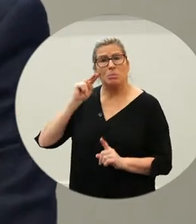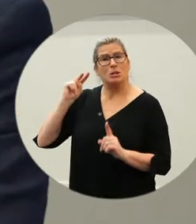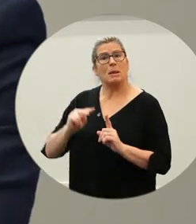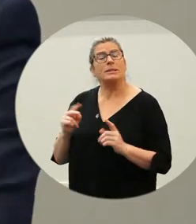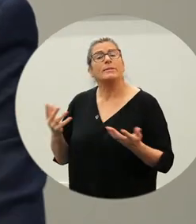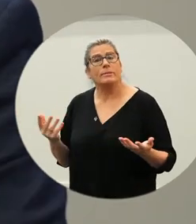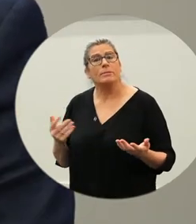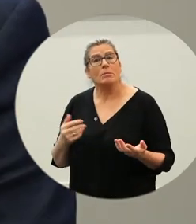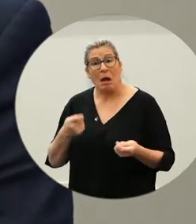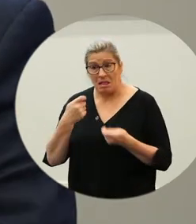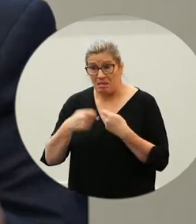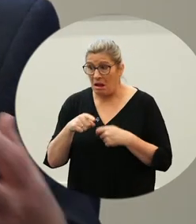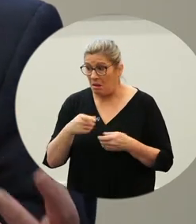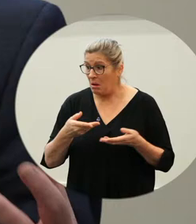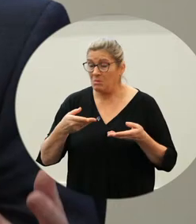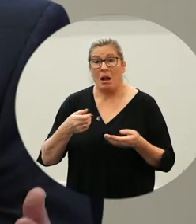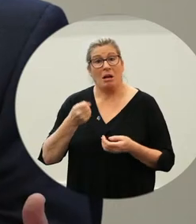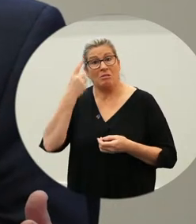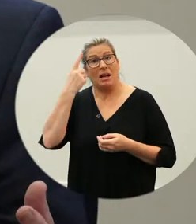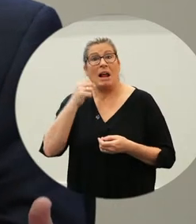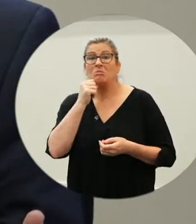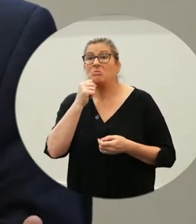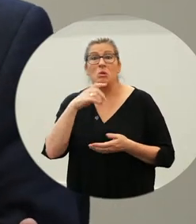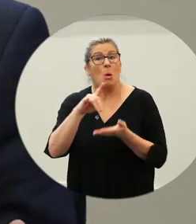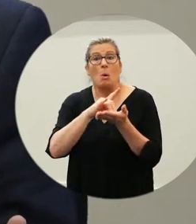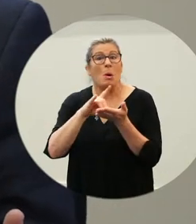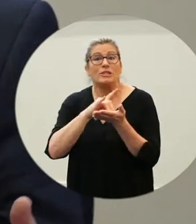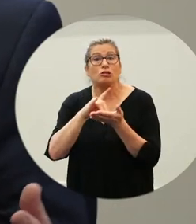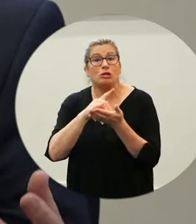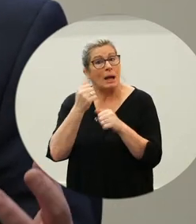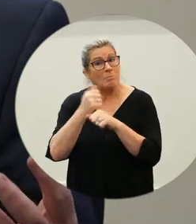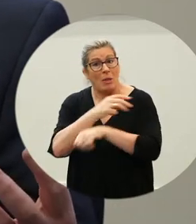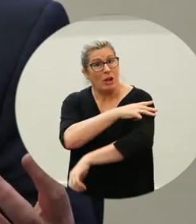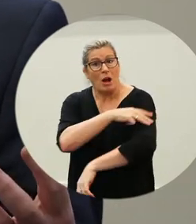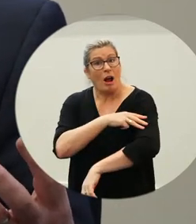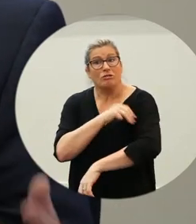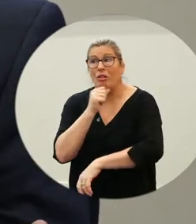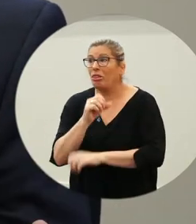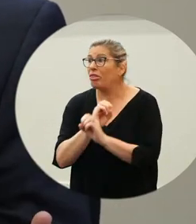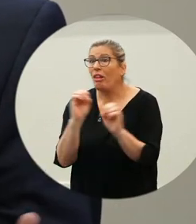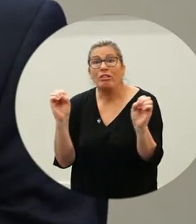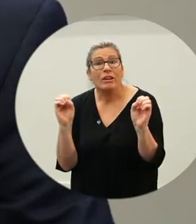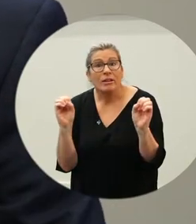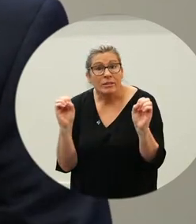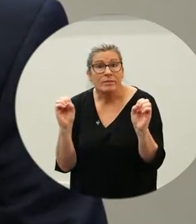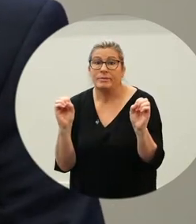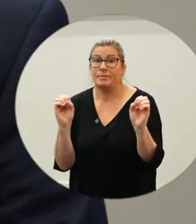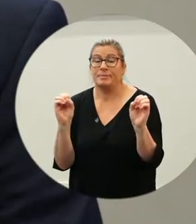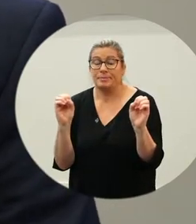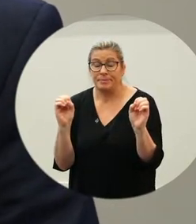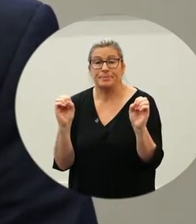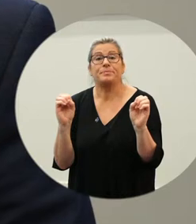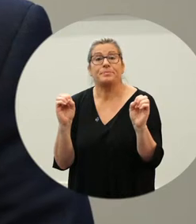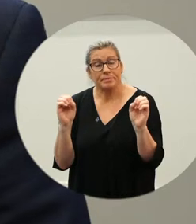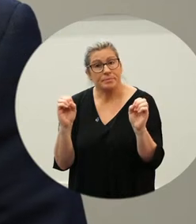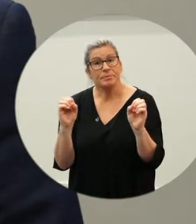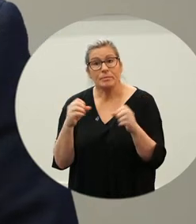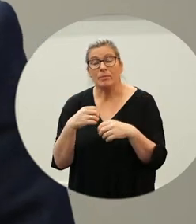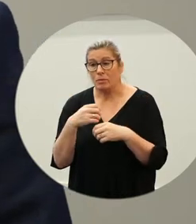And out of that was born the idea. I realized there was no history of the guards. Not a syllable had been written to